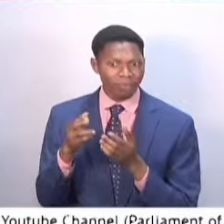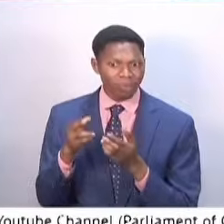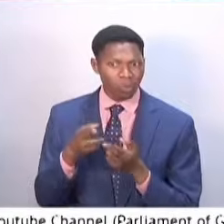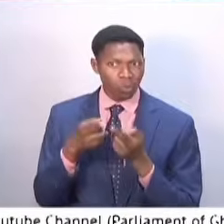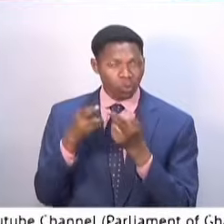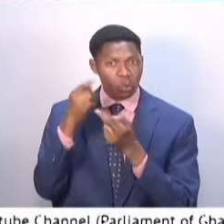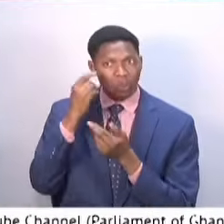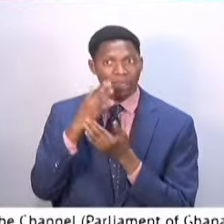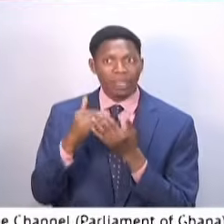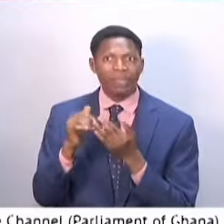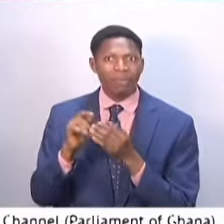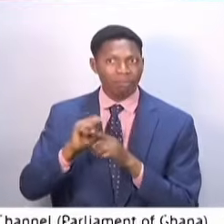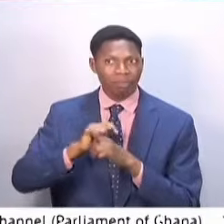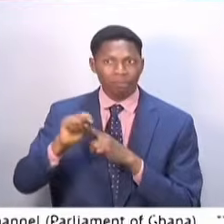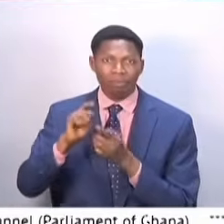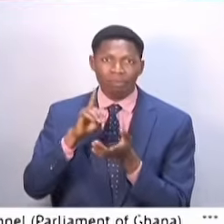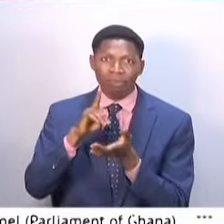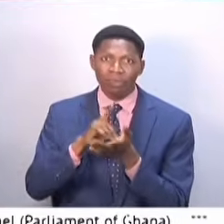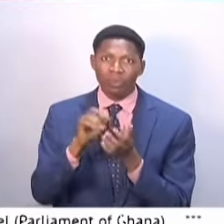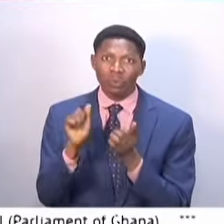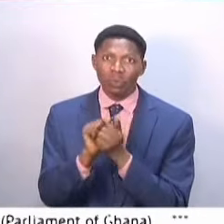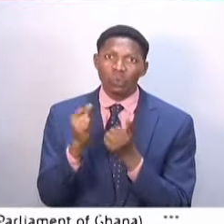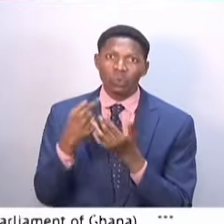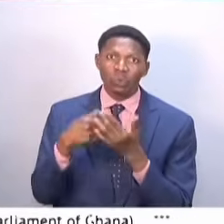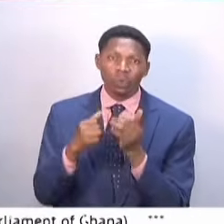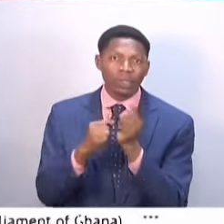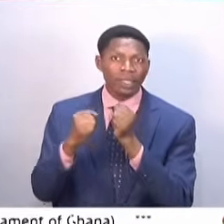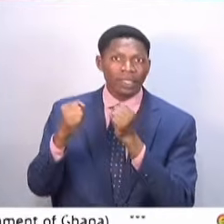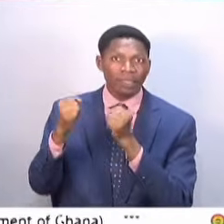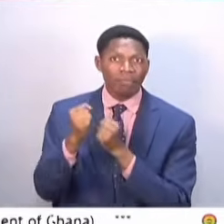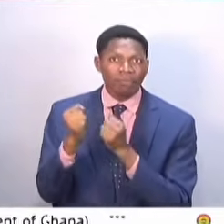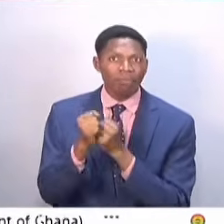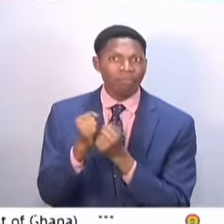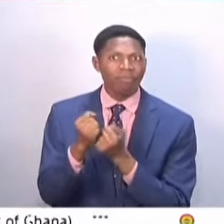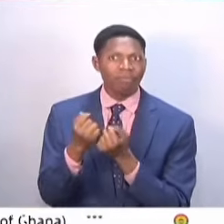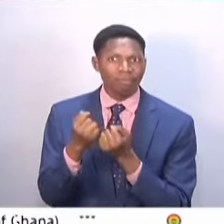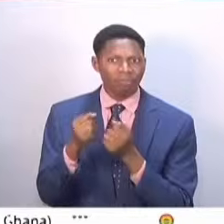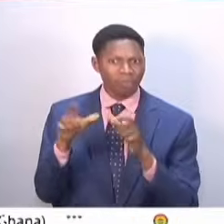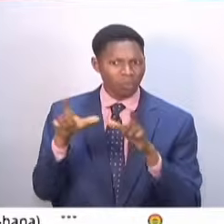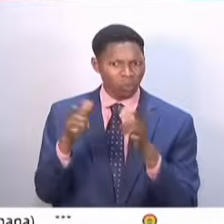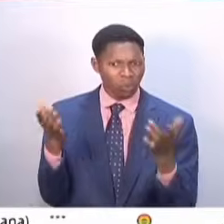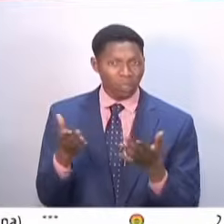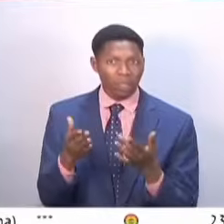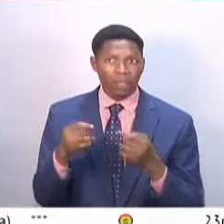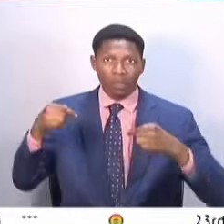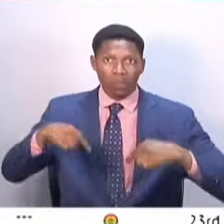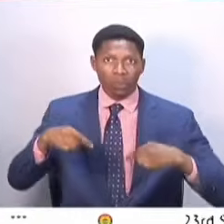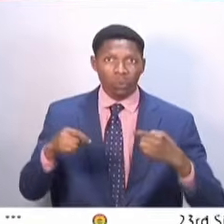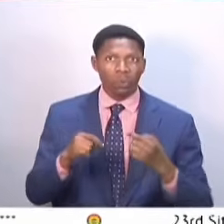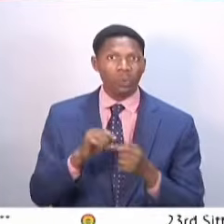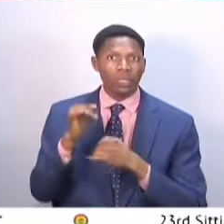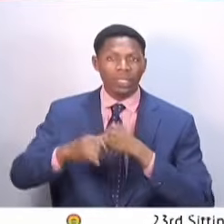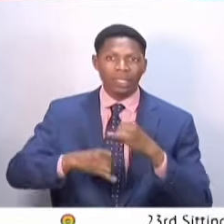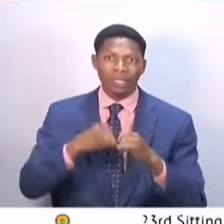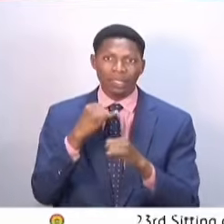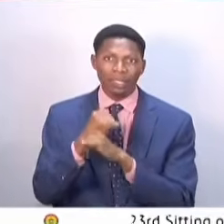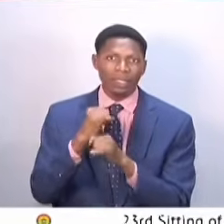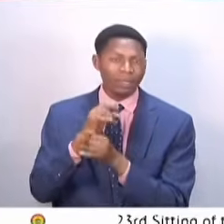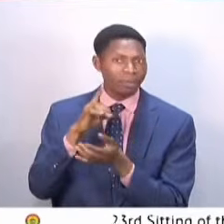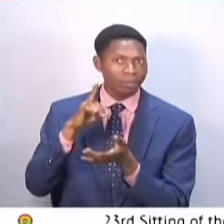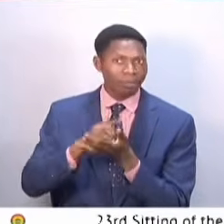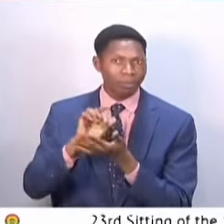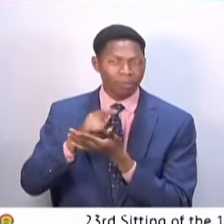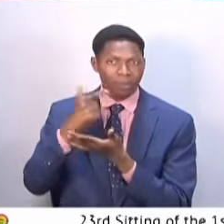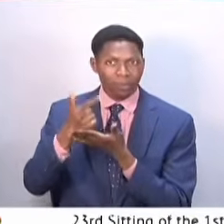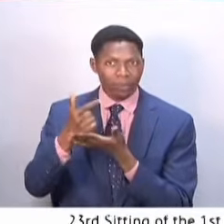some foreign trained doctors with structured integration schemes. Today, international medical graduates